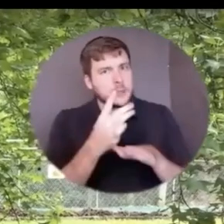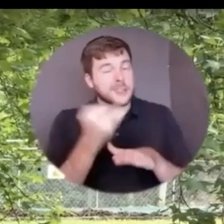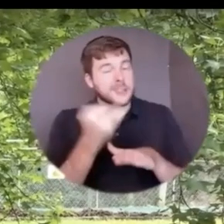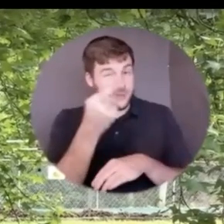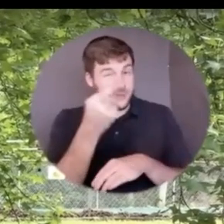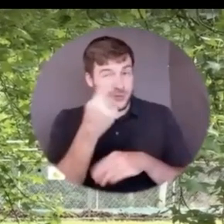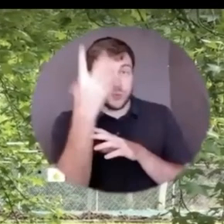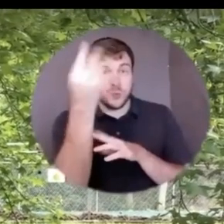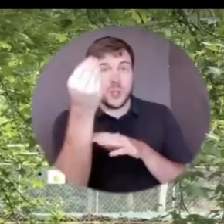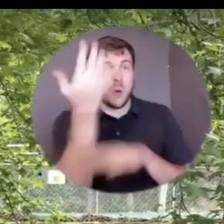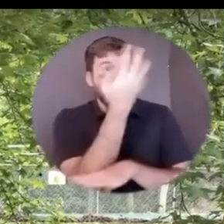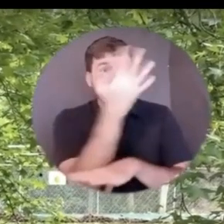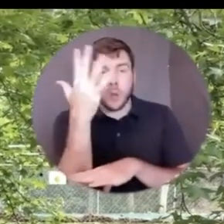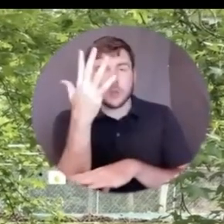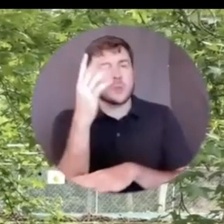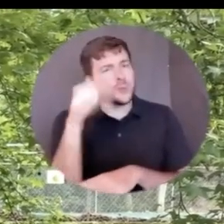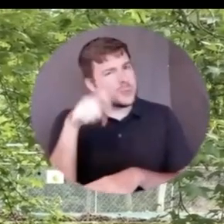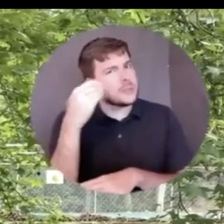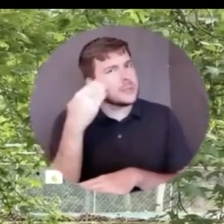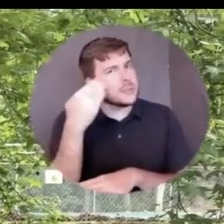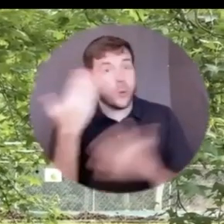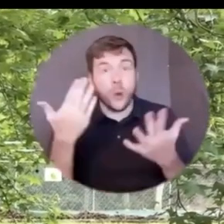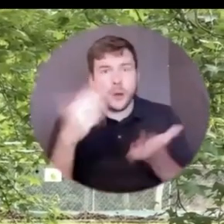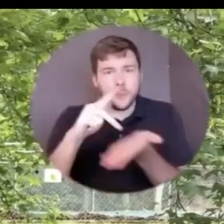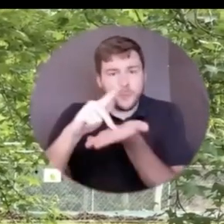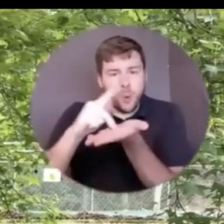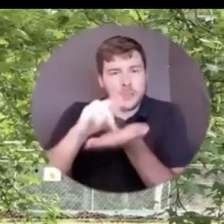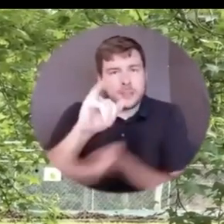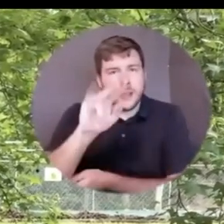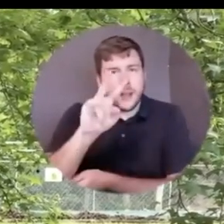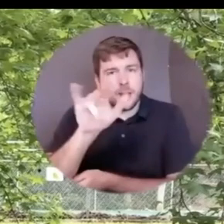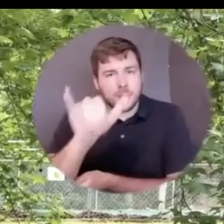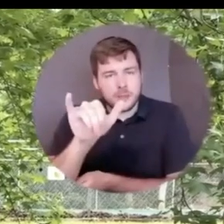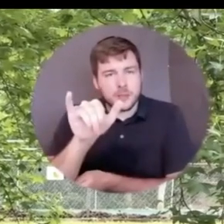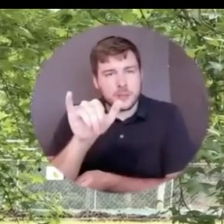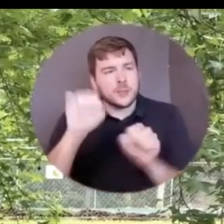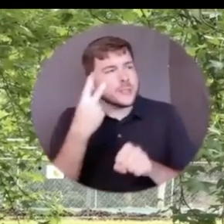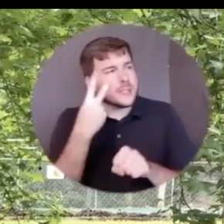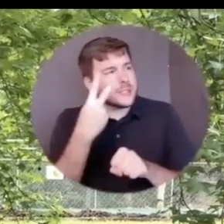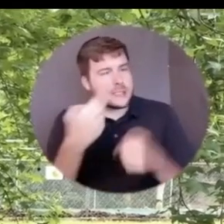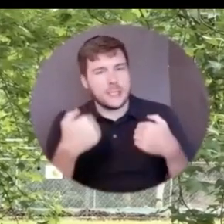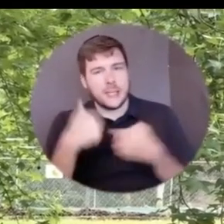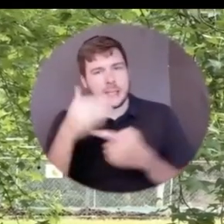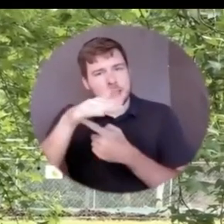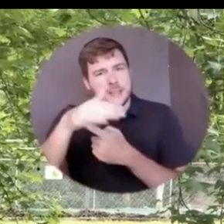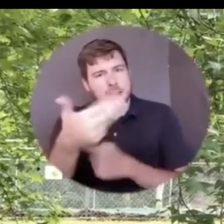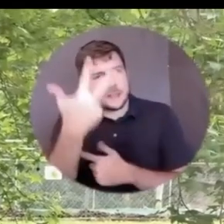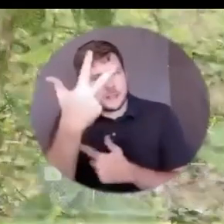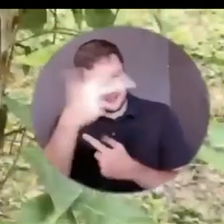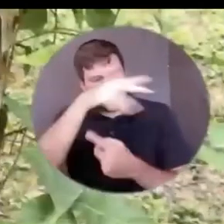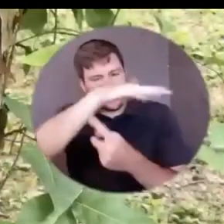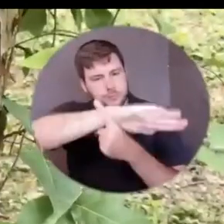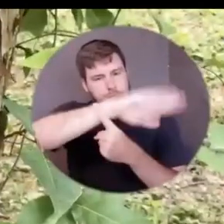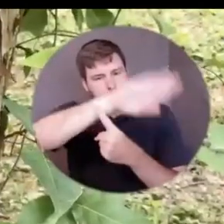should learn if you're going to spend any time out in the woods. This is poison ivy. And you can tell it's poison ivy because it comes in leaves of three,